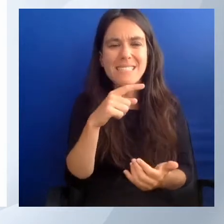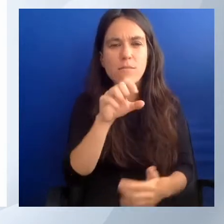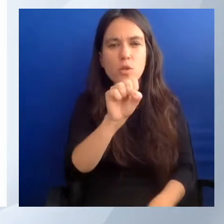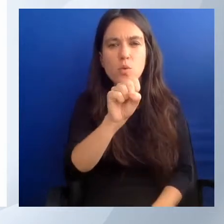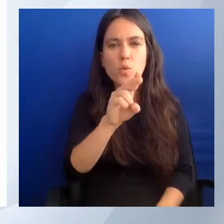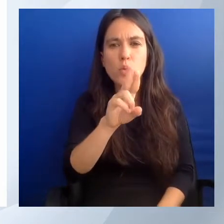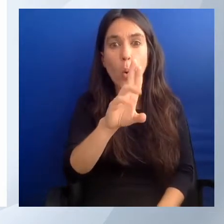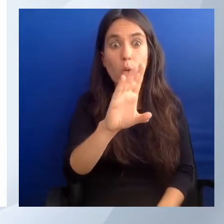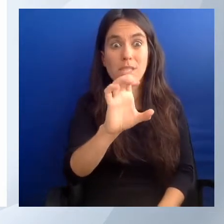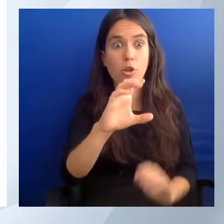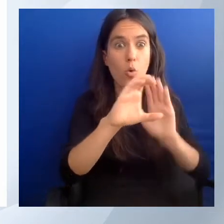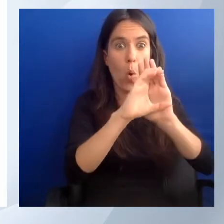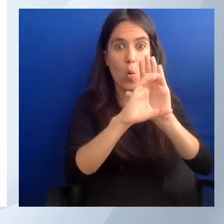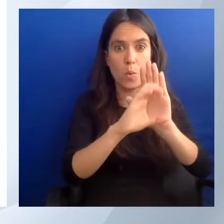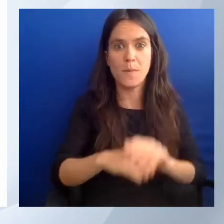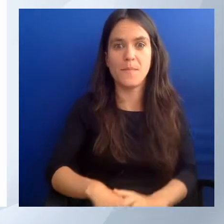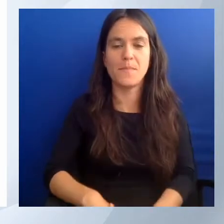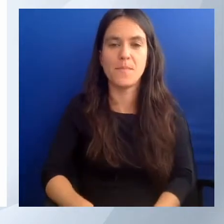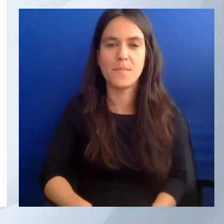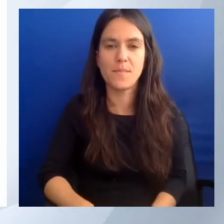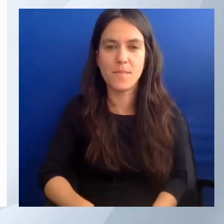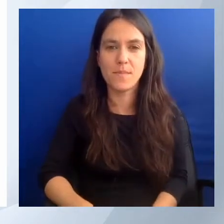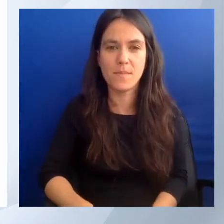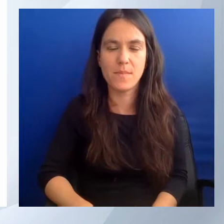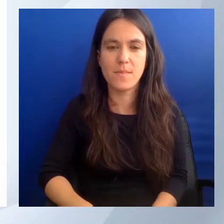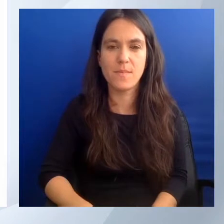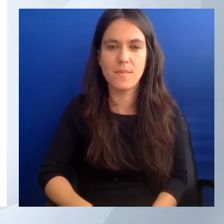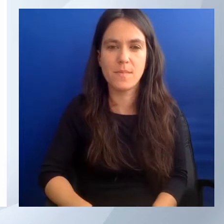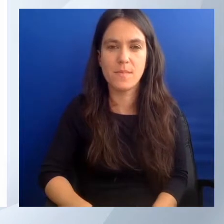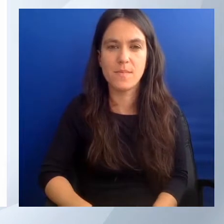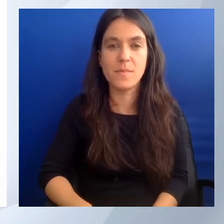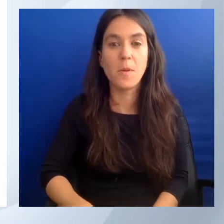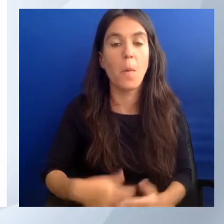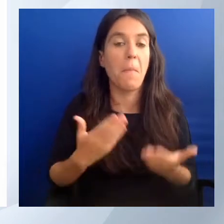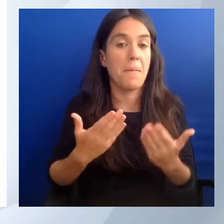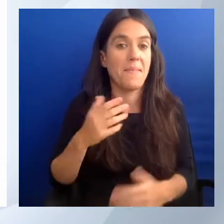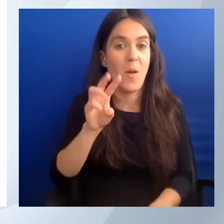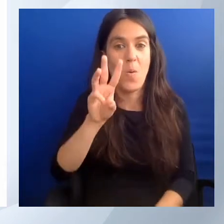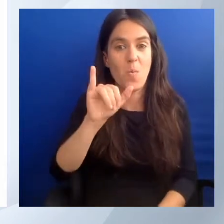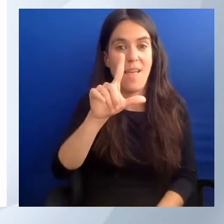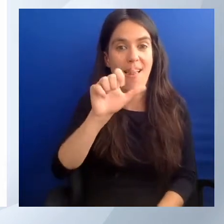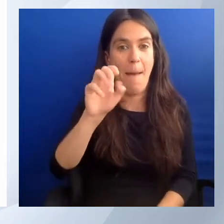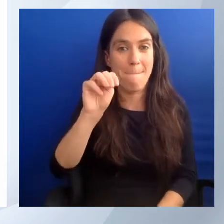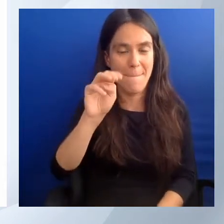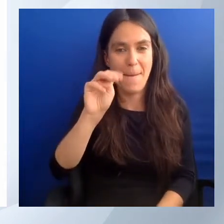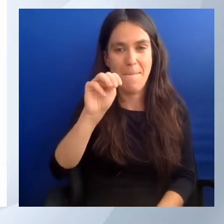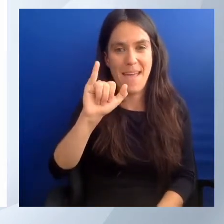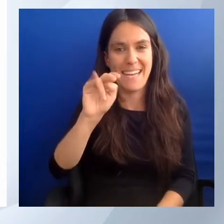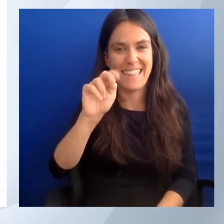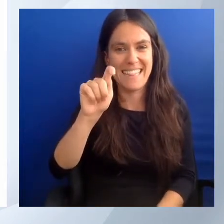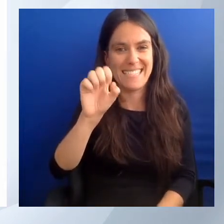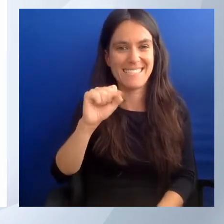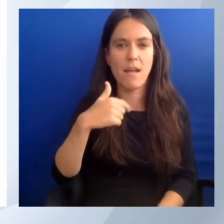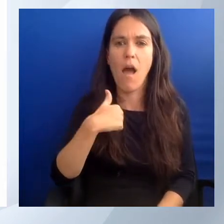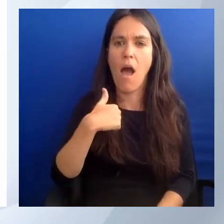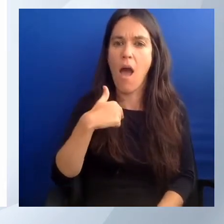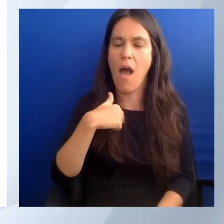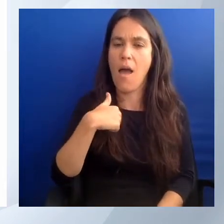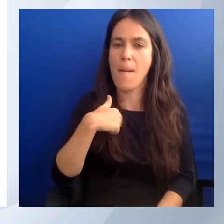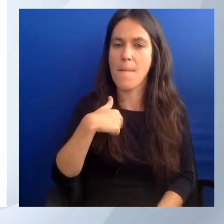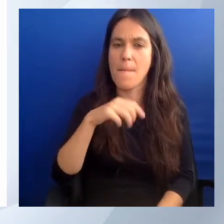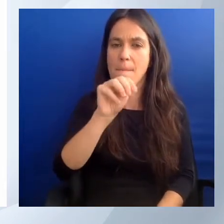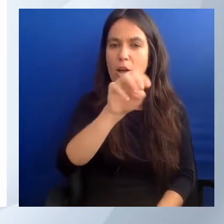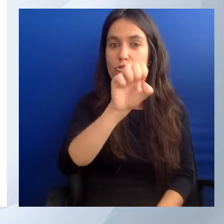helps. So for those who don't know me, I'm Willem Meints. I'm a Microsoft AI MVP for the 5th time this